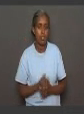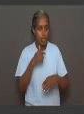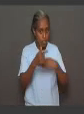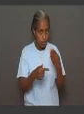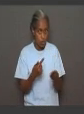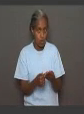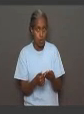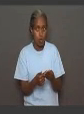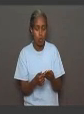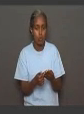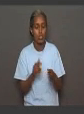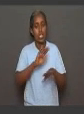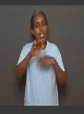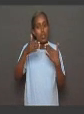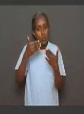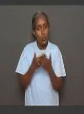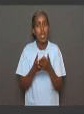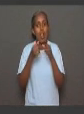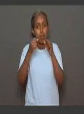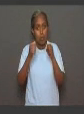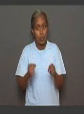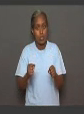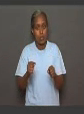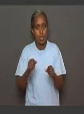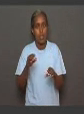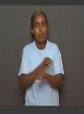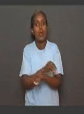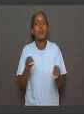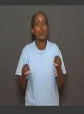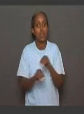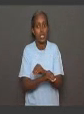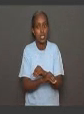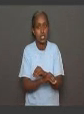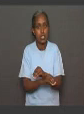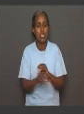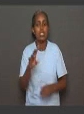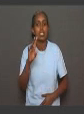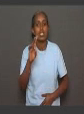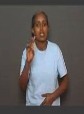So, the total possible permutations is